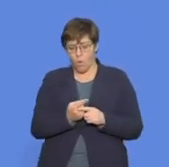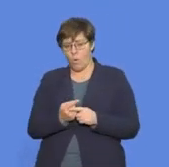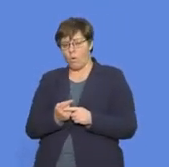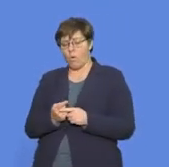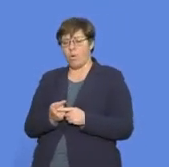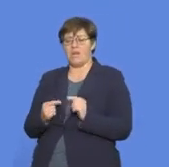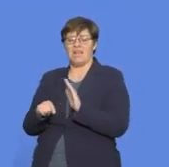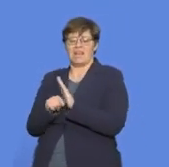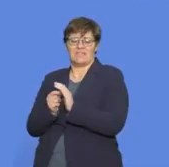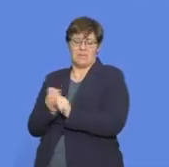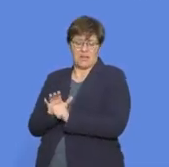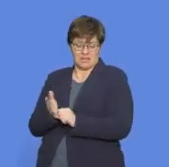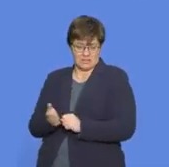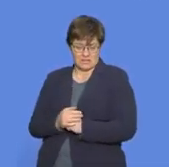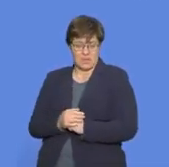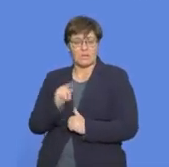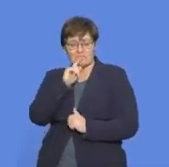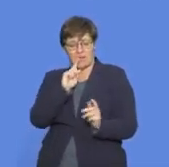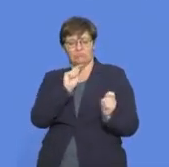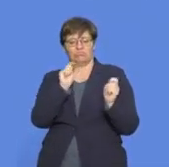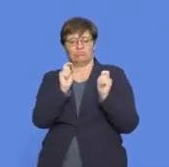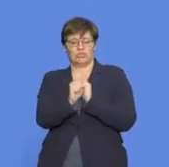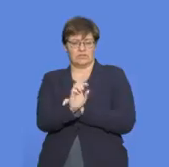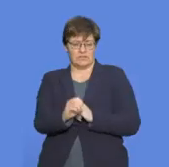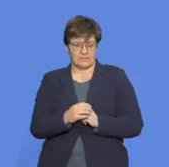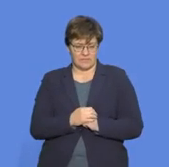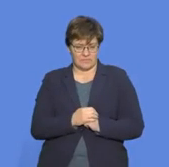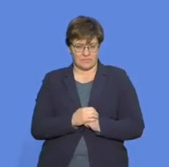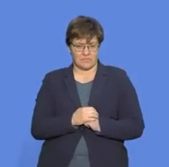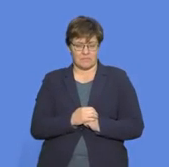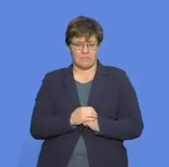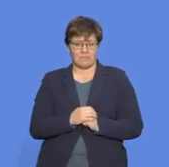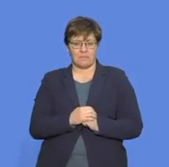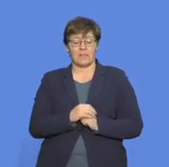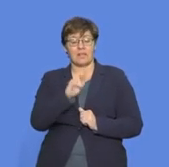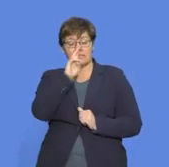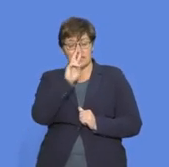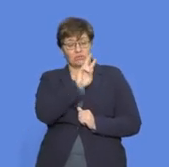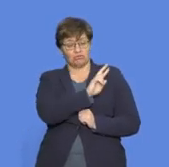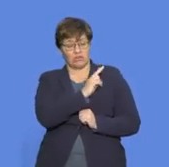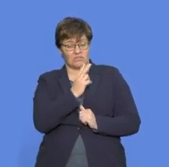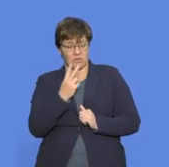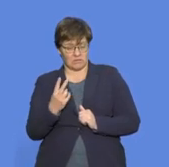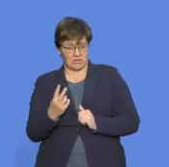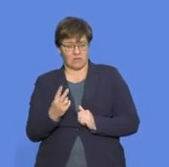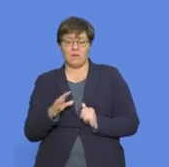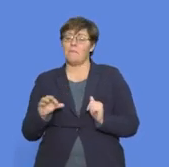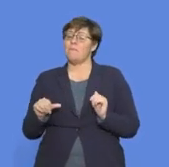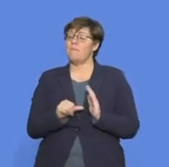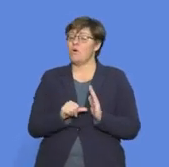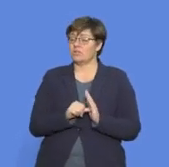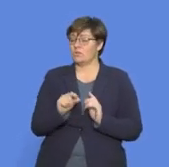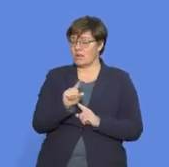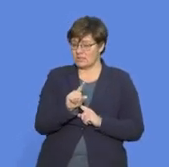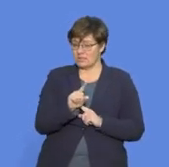the organism, but that is how the organisms change. So what we see in the transformation is very important,